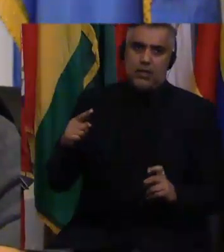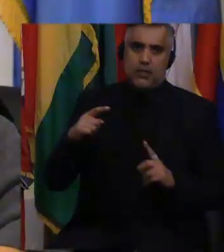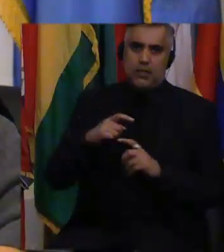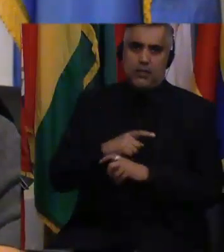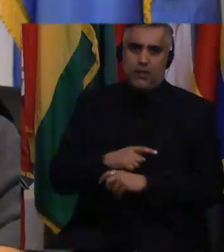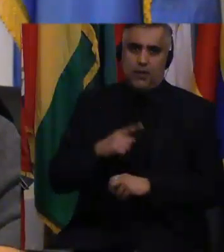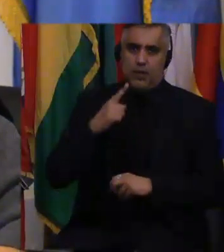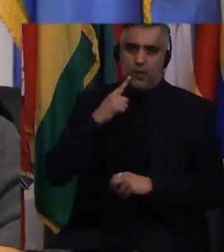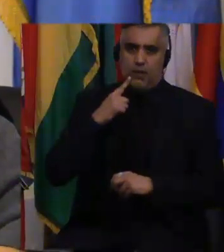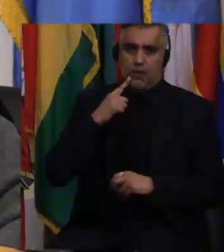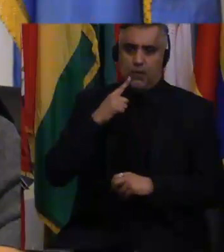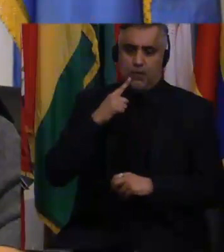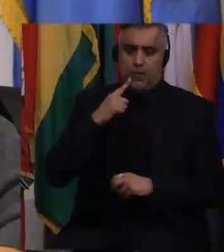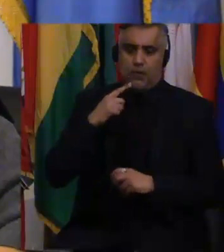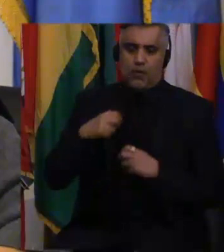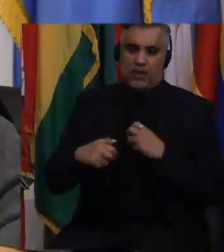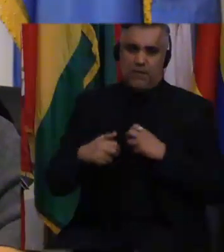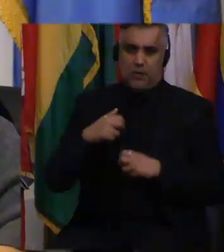difficult